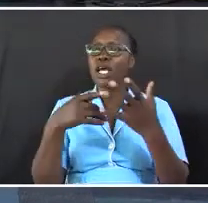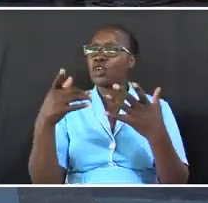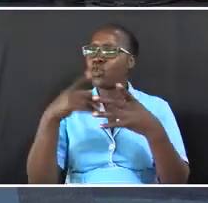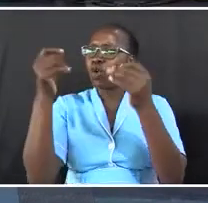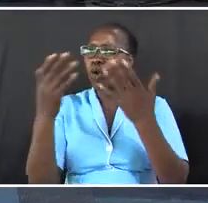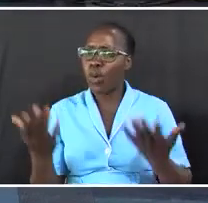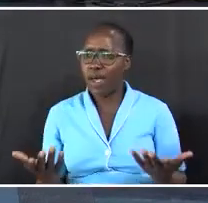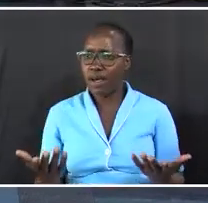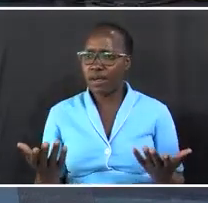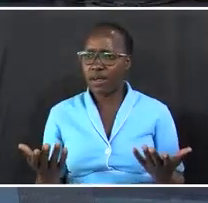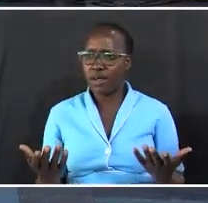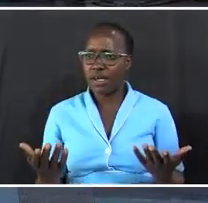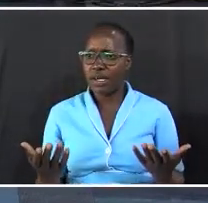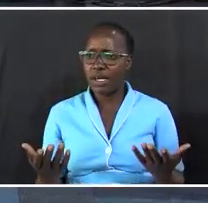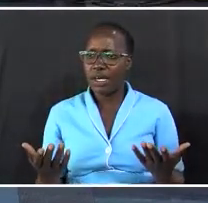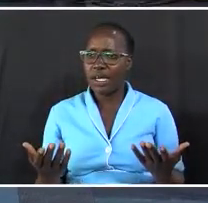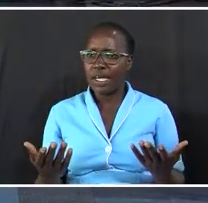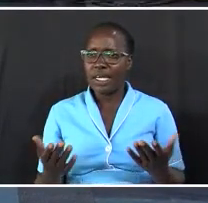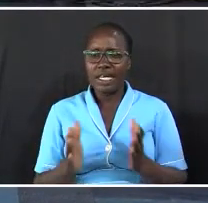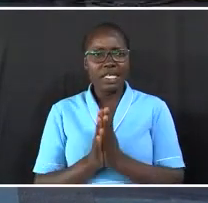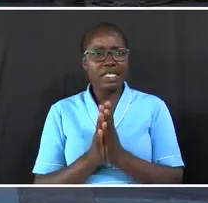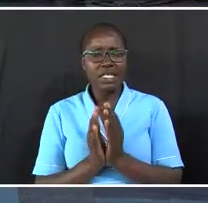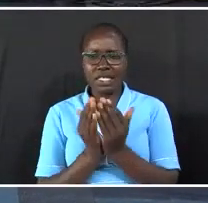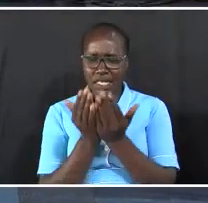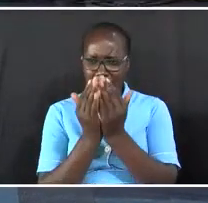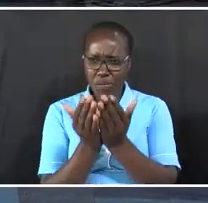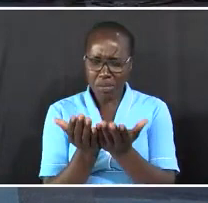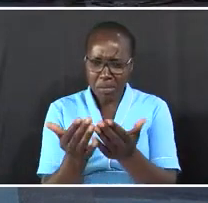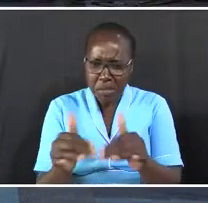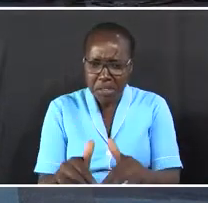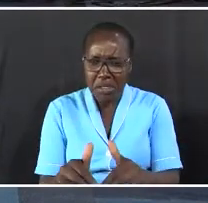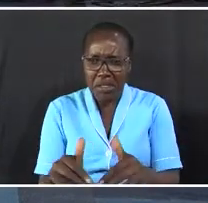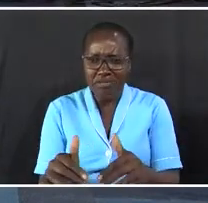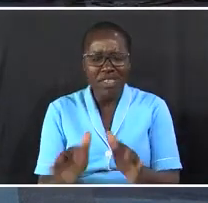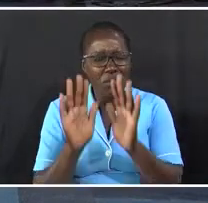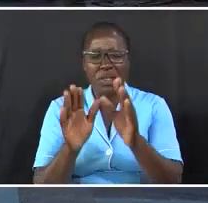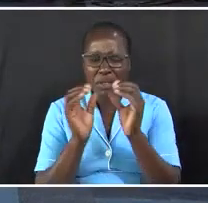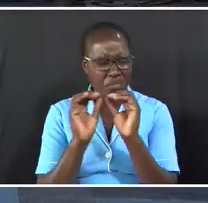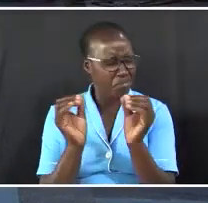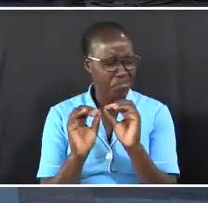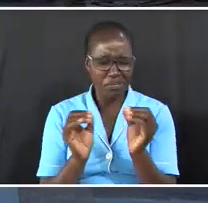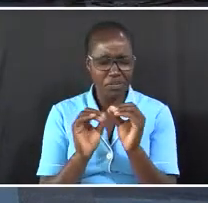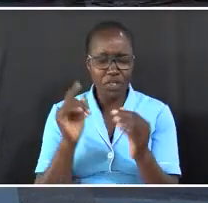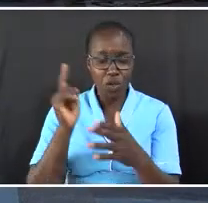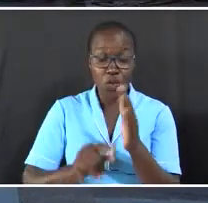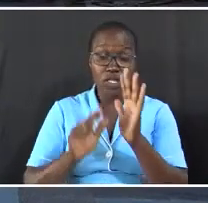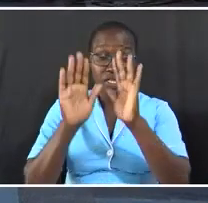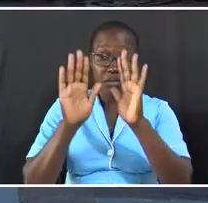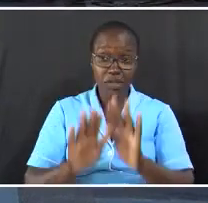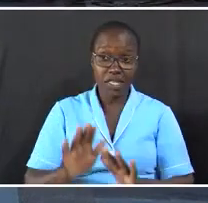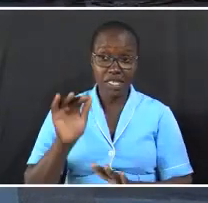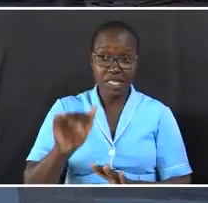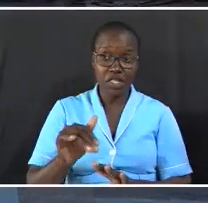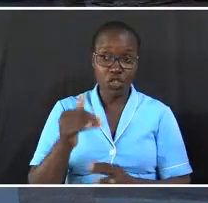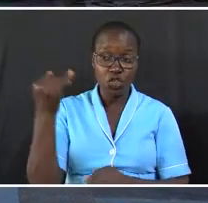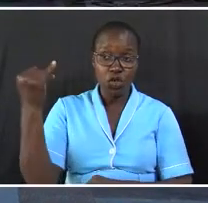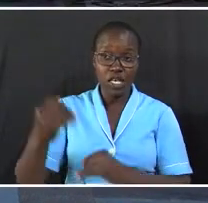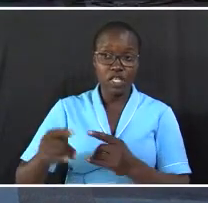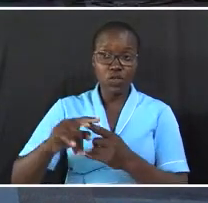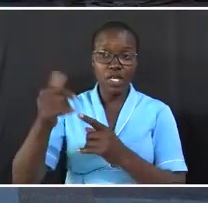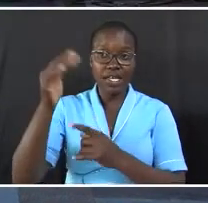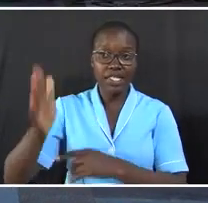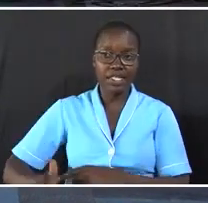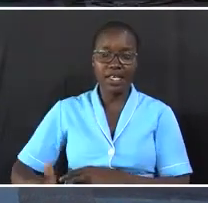going? Is it the boat that is sinking? It doesn't matter. What matters is that you are headed to the